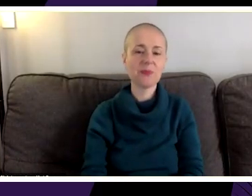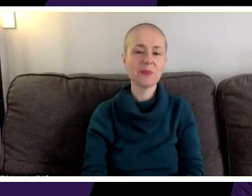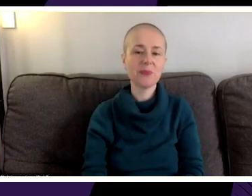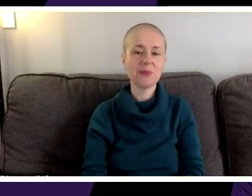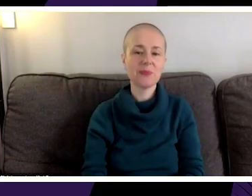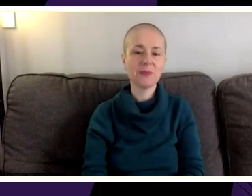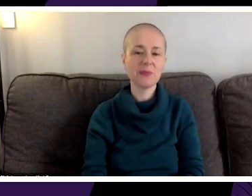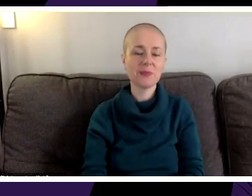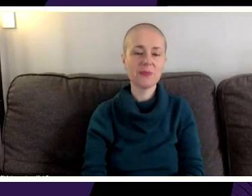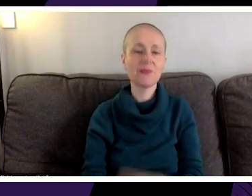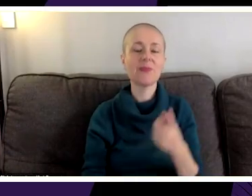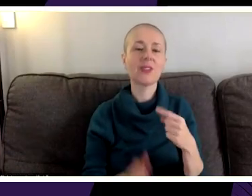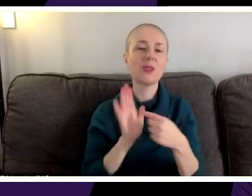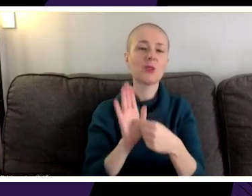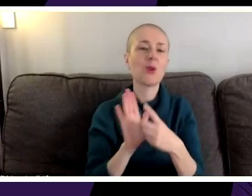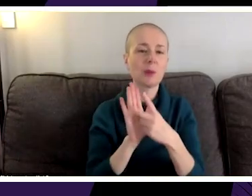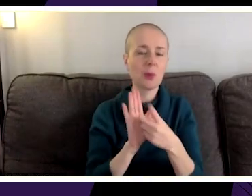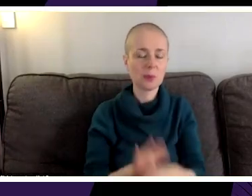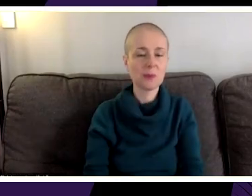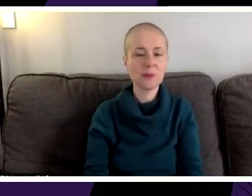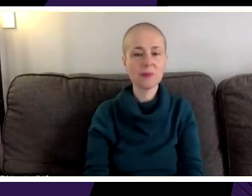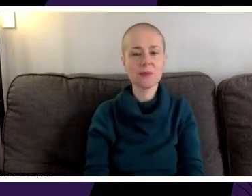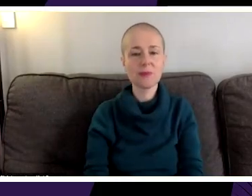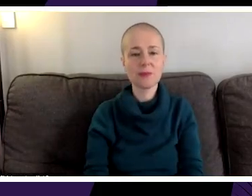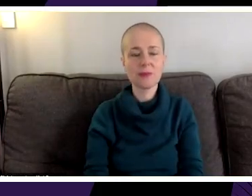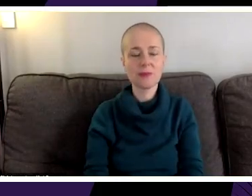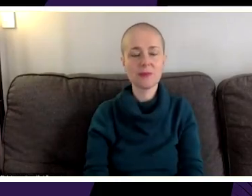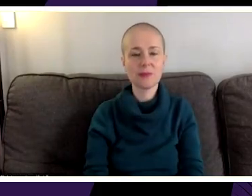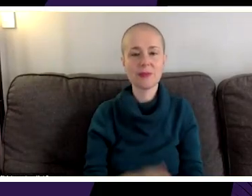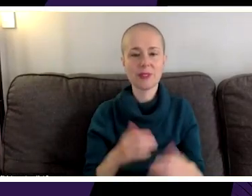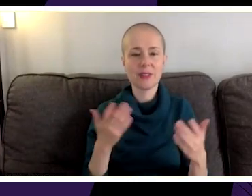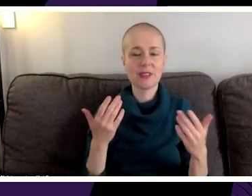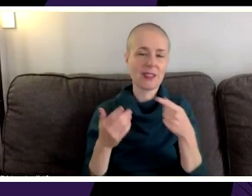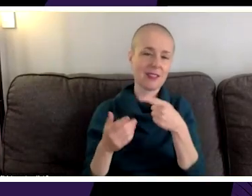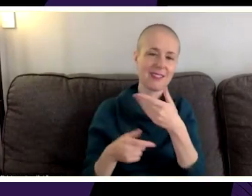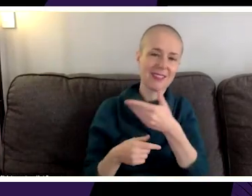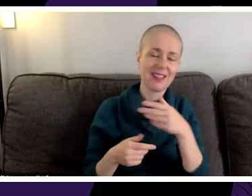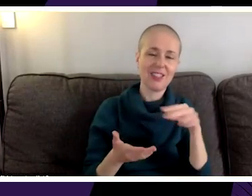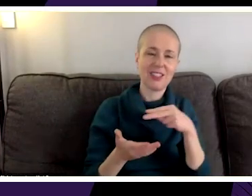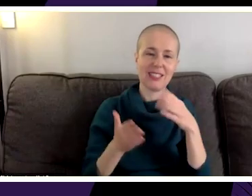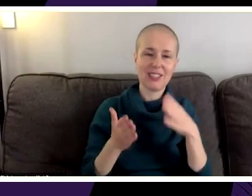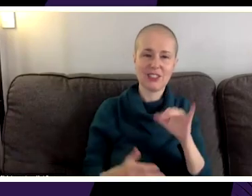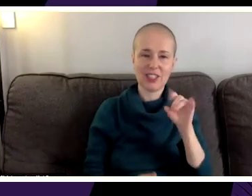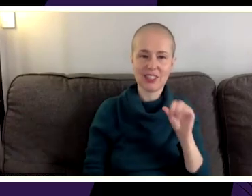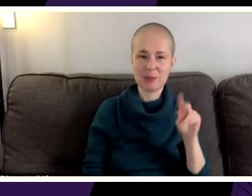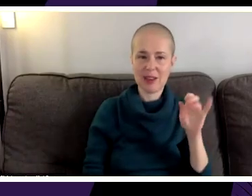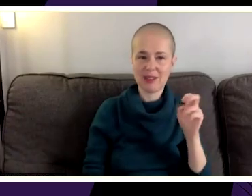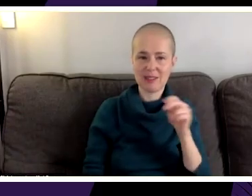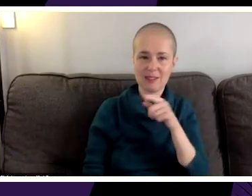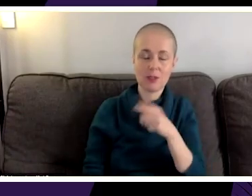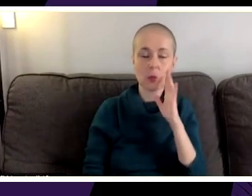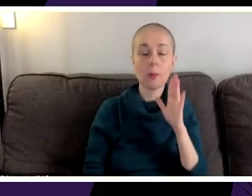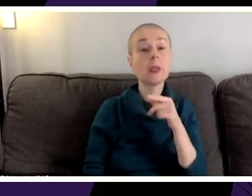So we're going to do a little demo now. So I have a dancer here with me, Jaden Biden, who's going to